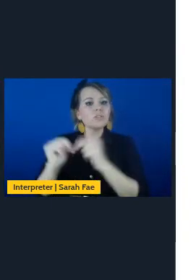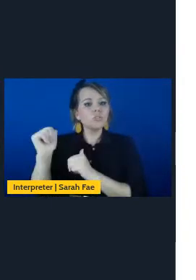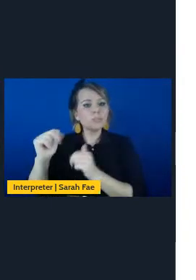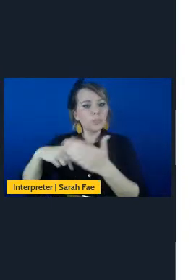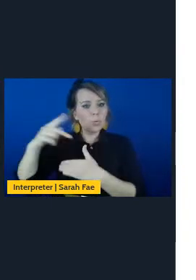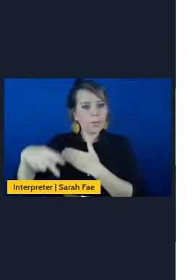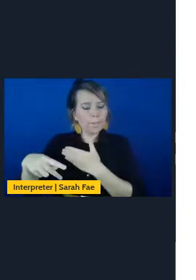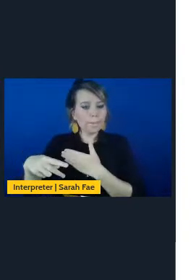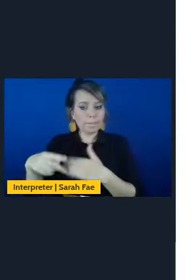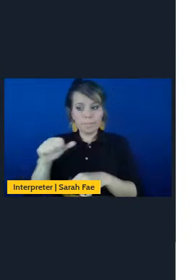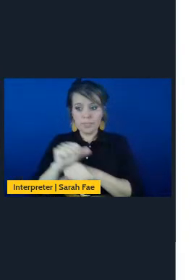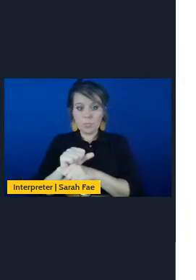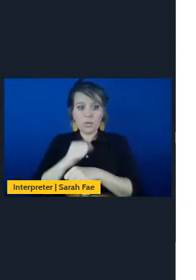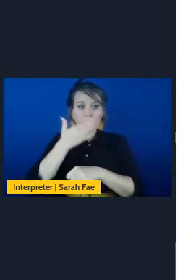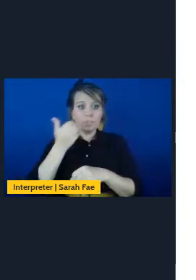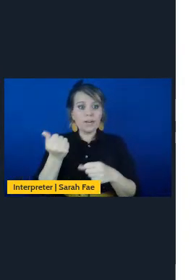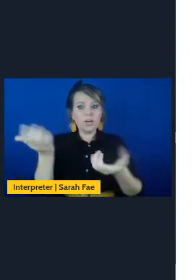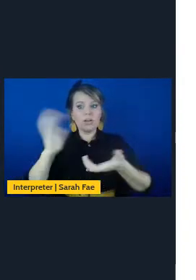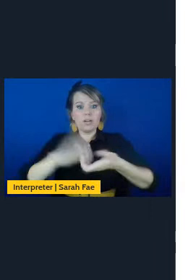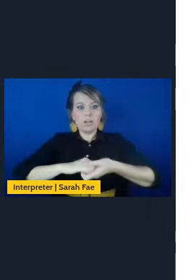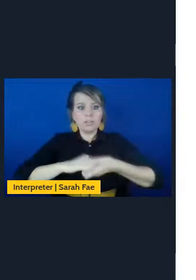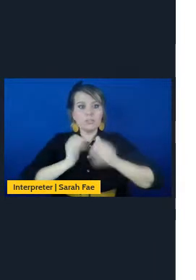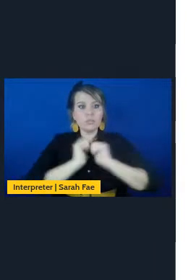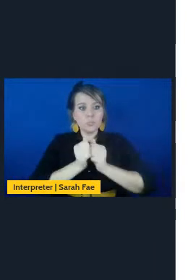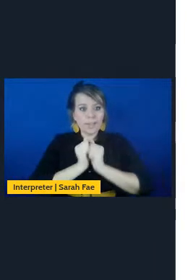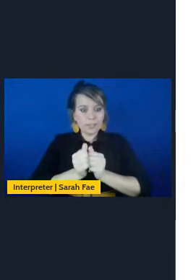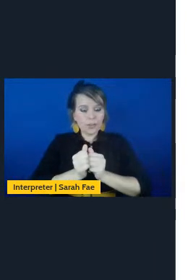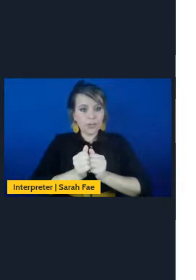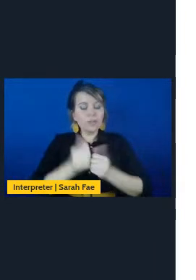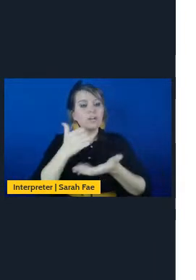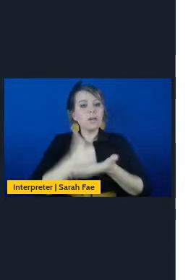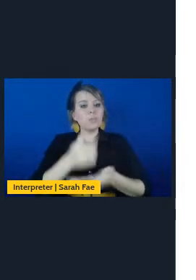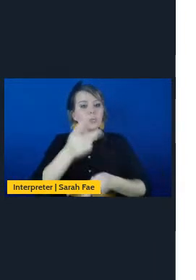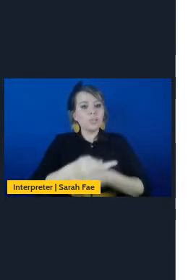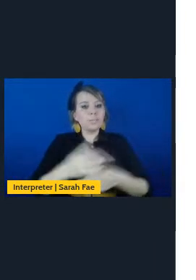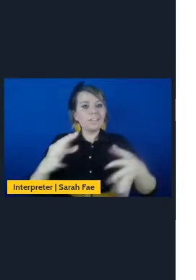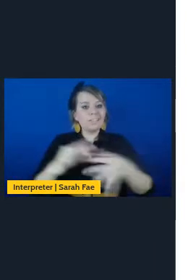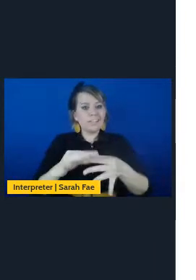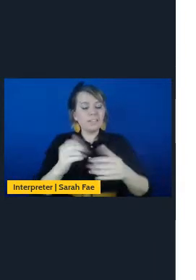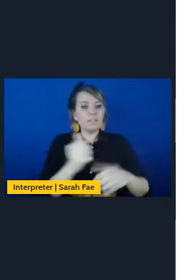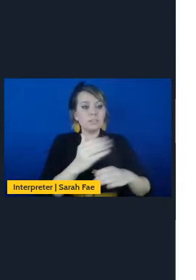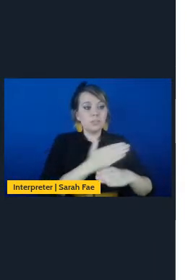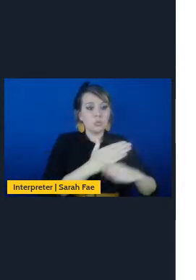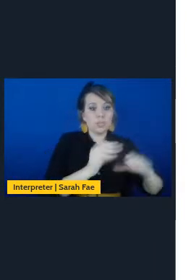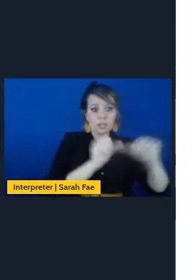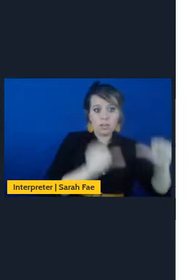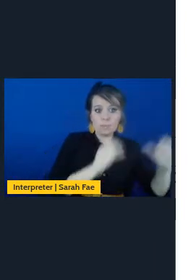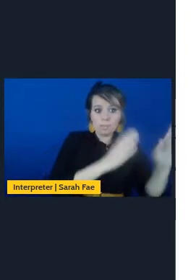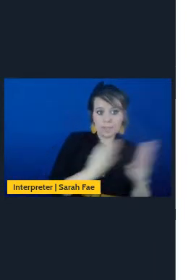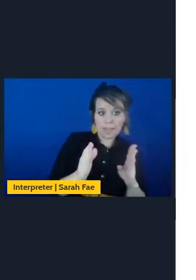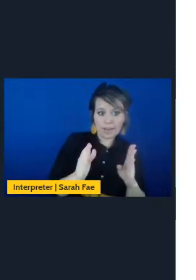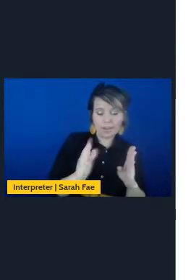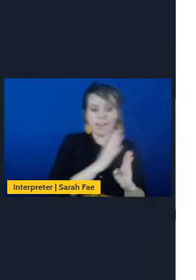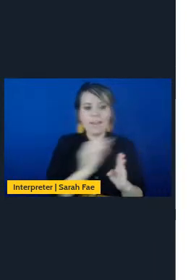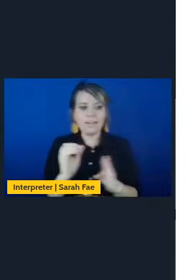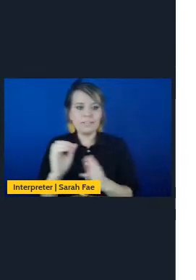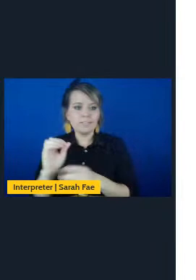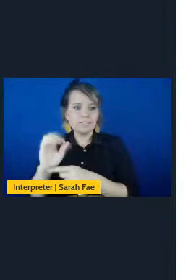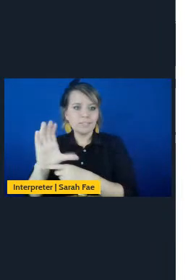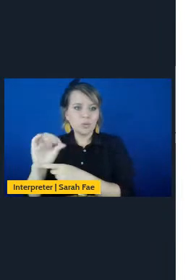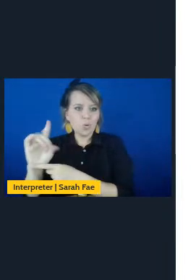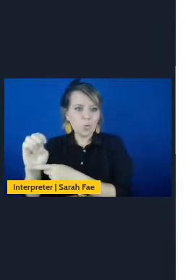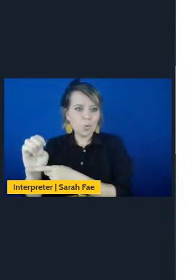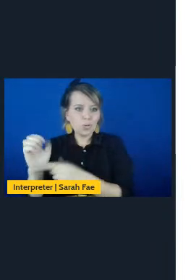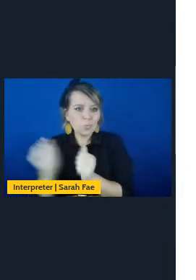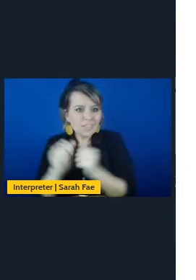work better together to help maintain a link between architecture and code. Now, with that, I would like to thank